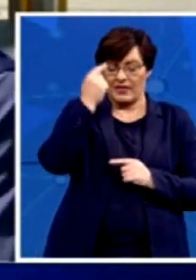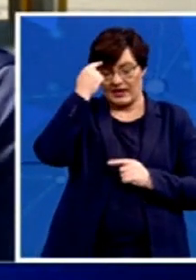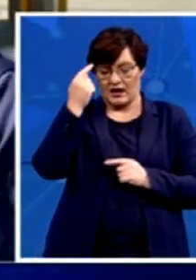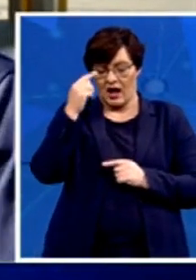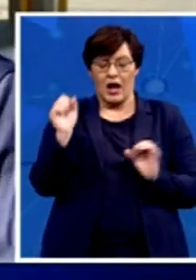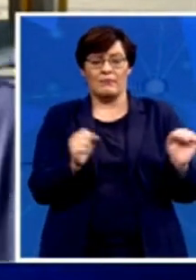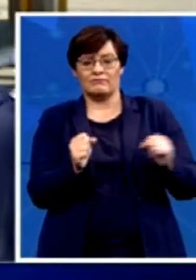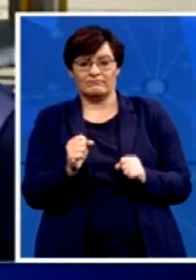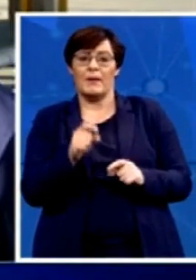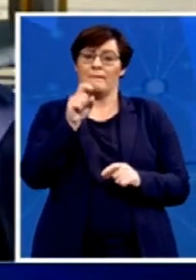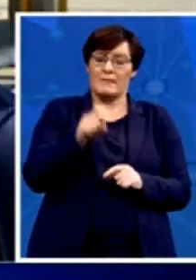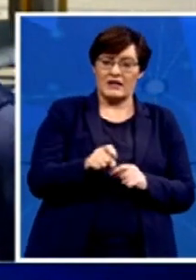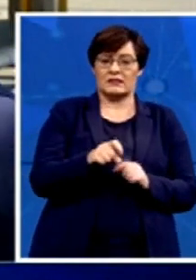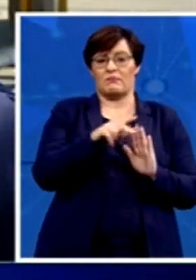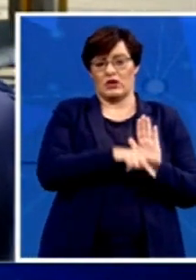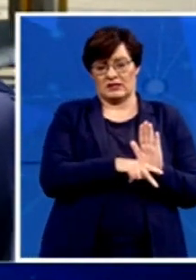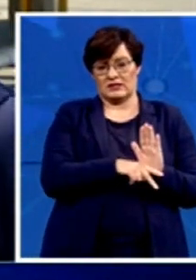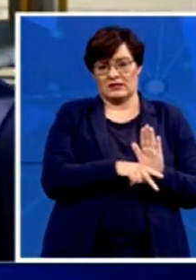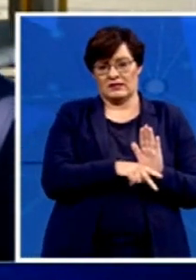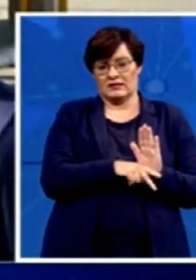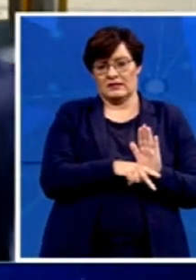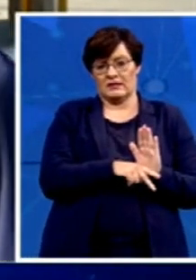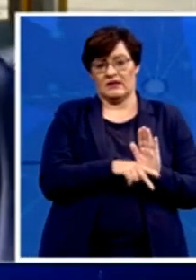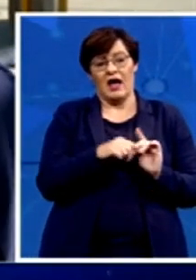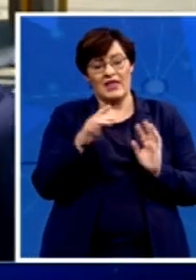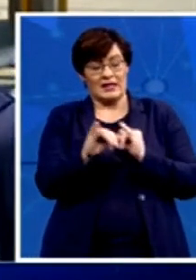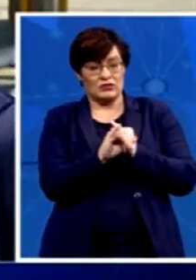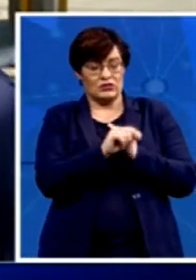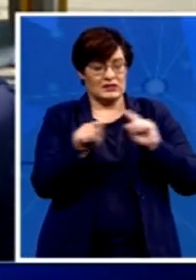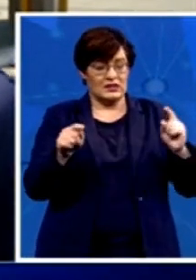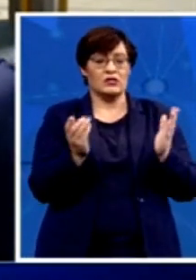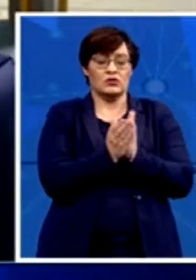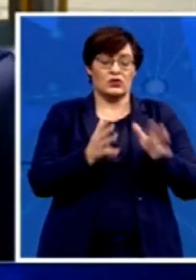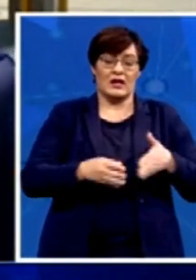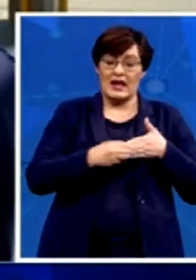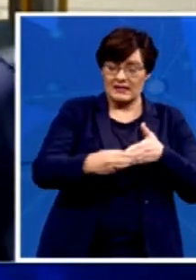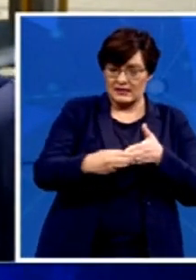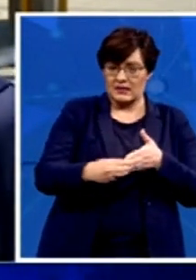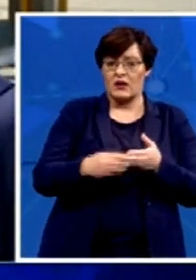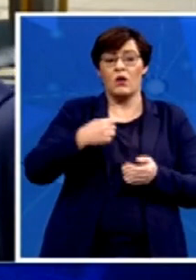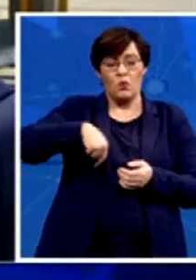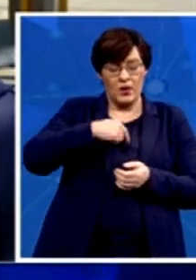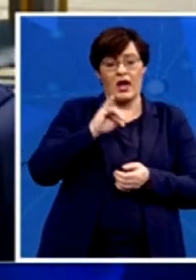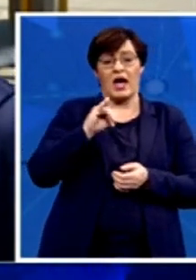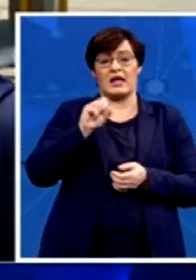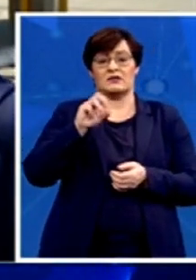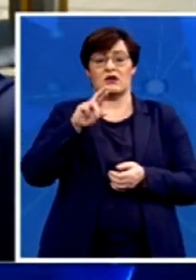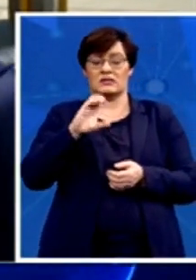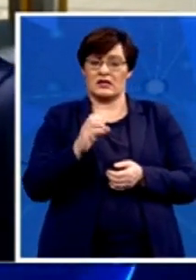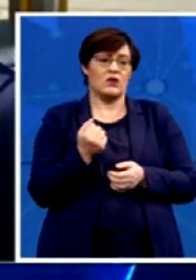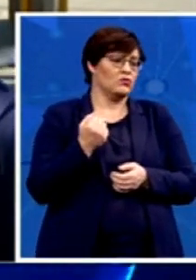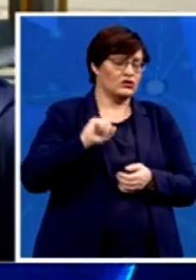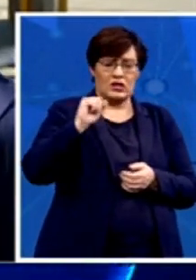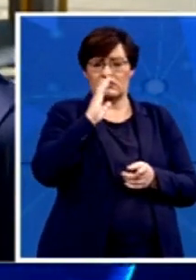policy. And like all other institutions and all other student leaders across the country, we as the ISRC do reject any direction that would be taken